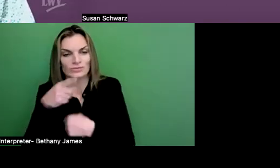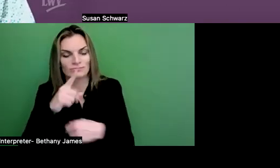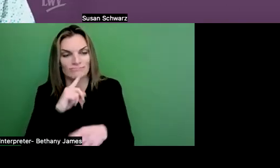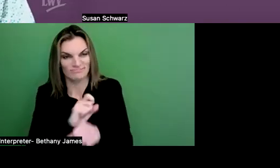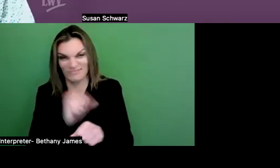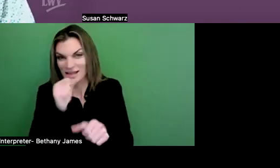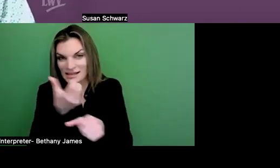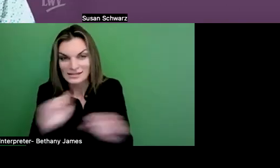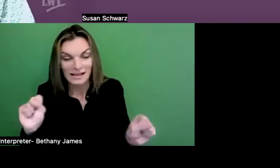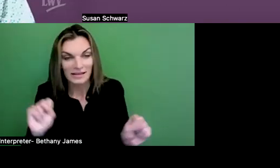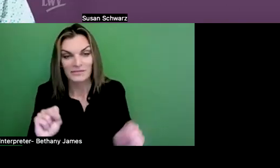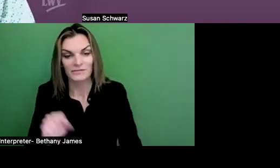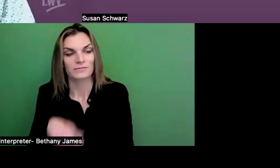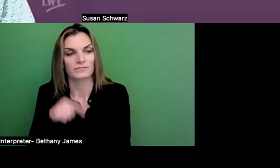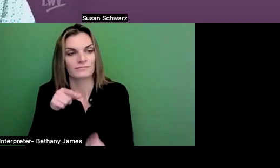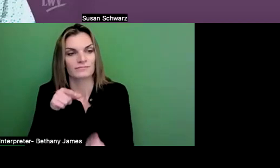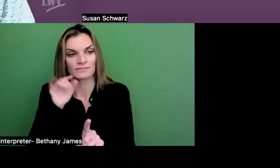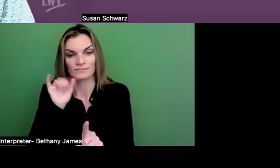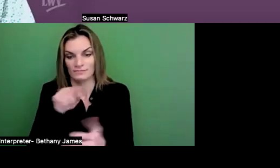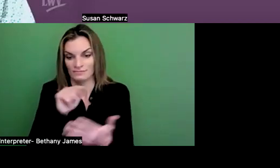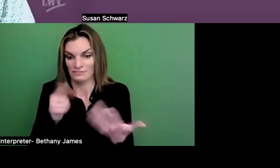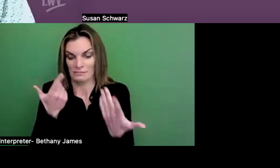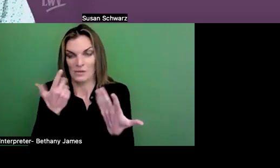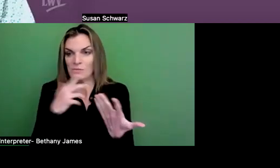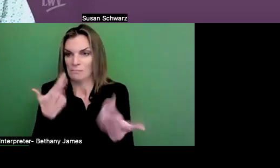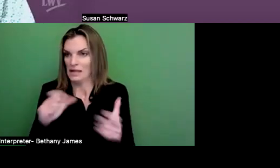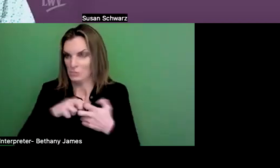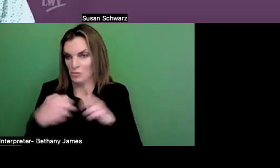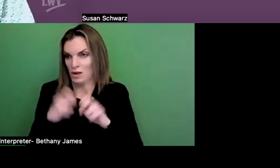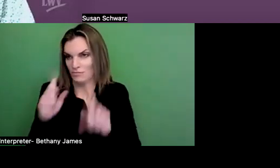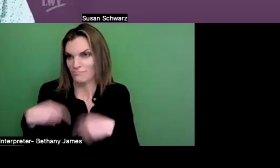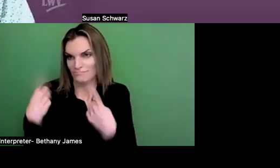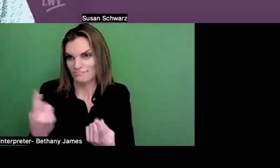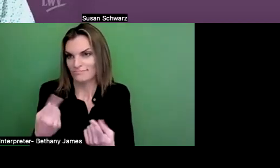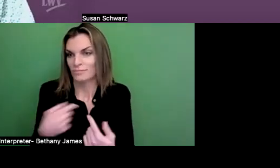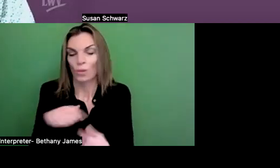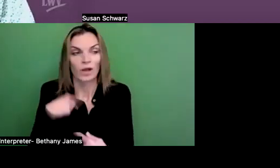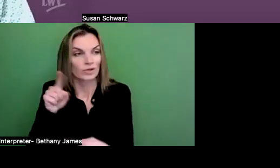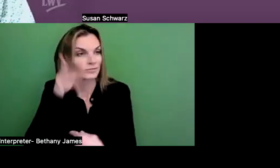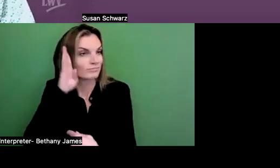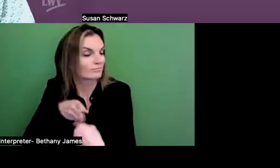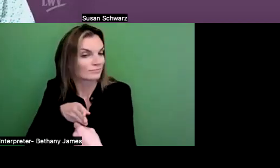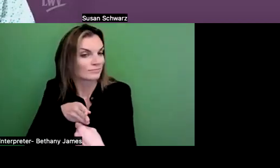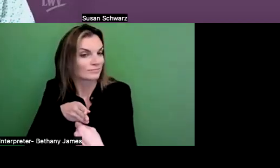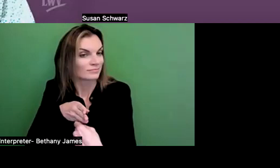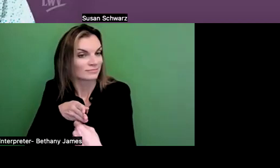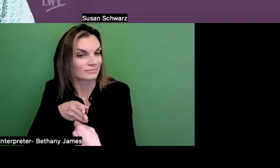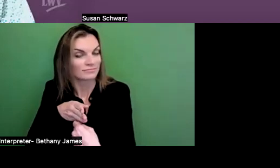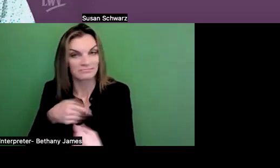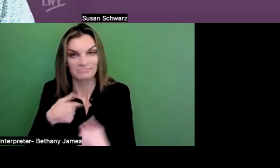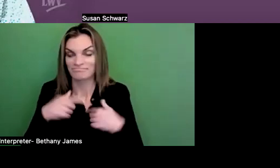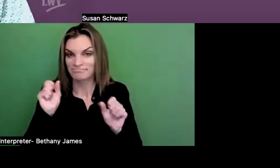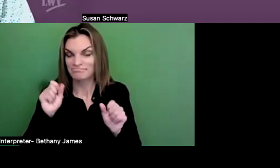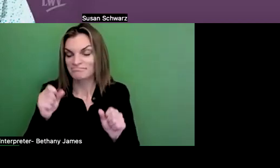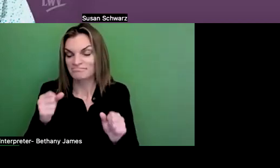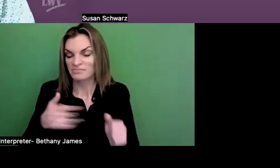unsafe. These things have been a problem for a long time now and have been ignored. And I